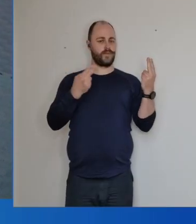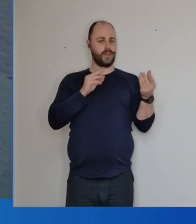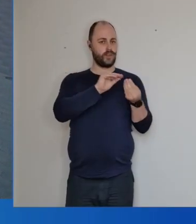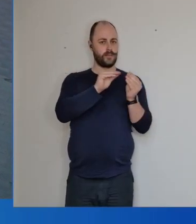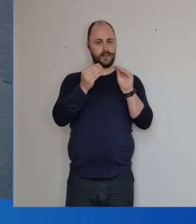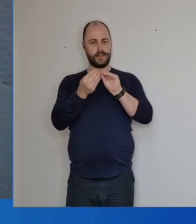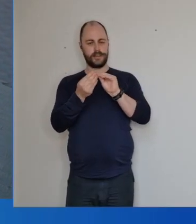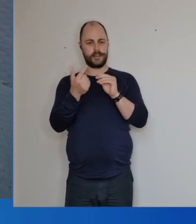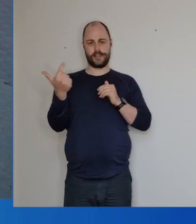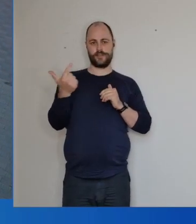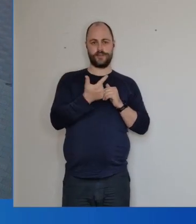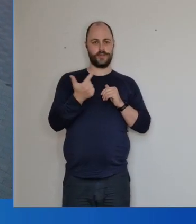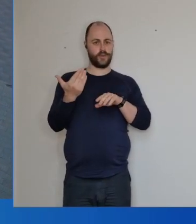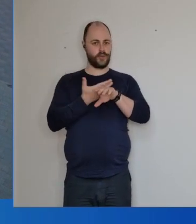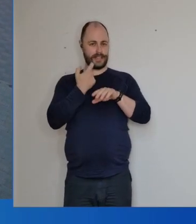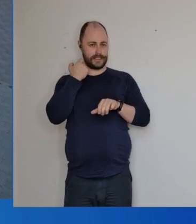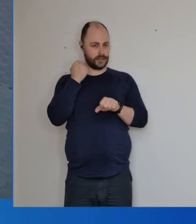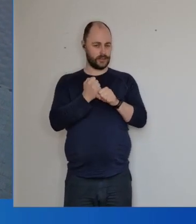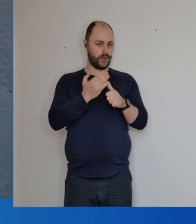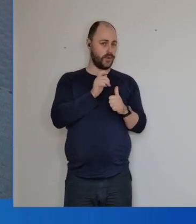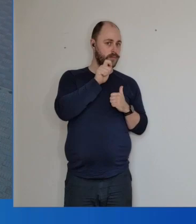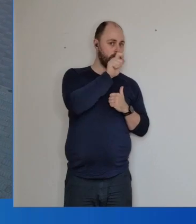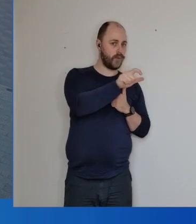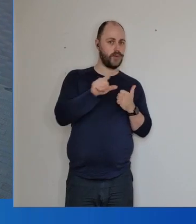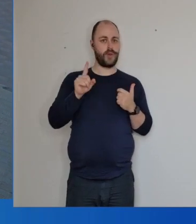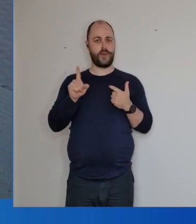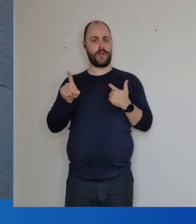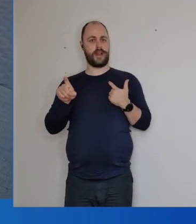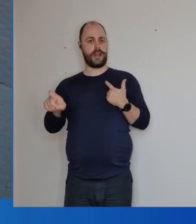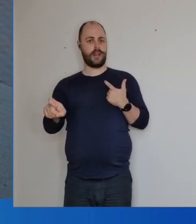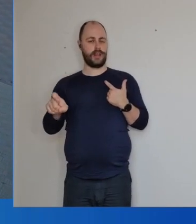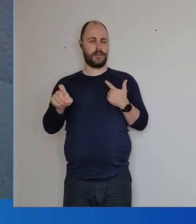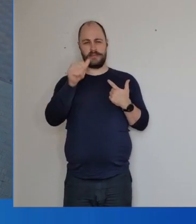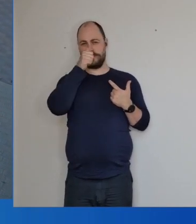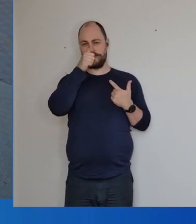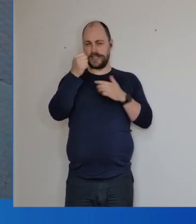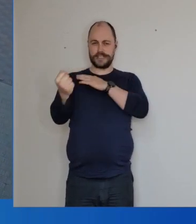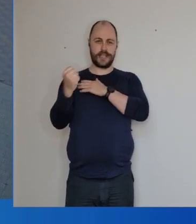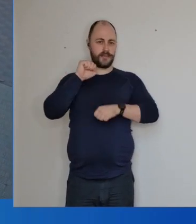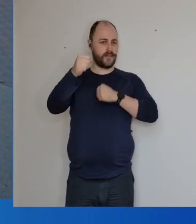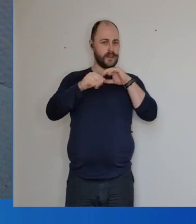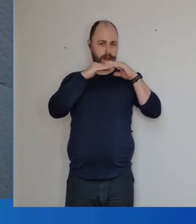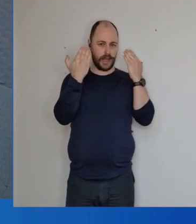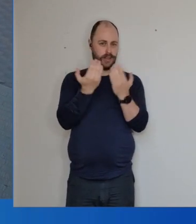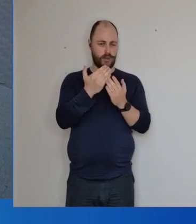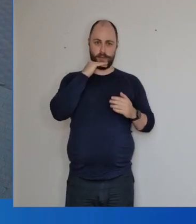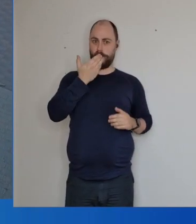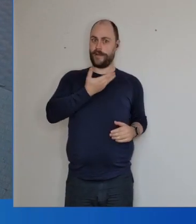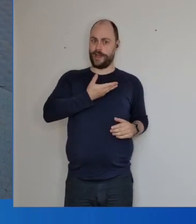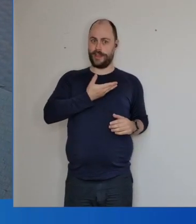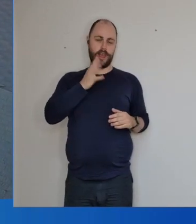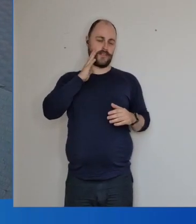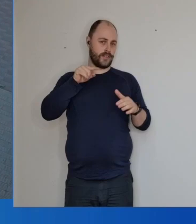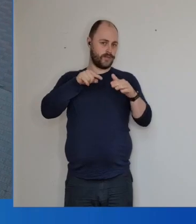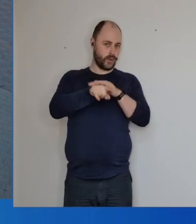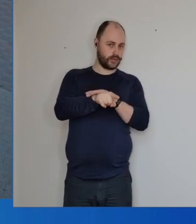So now we're going to combine the two drills we just did, the bridge and the shrimp. And this is for the most powerful movement of them all that you're going to be using a